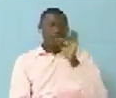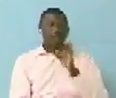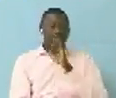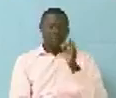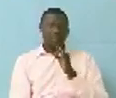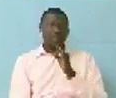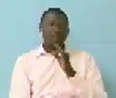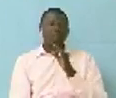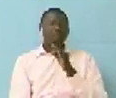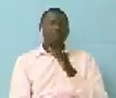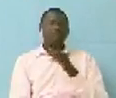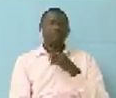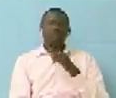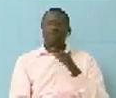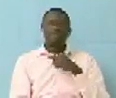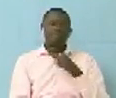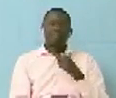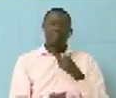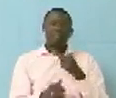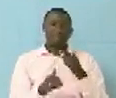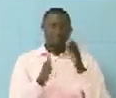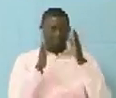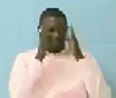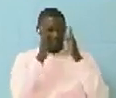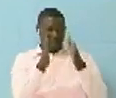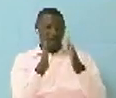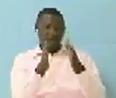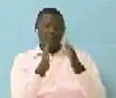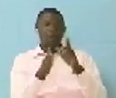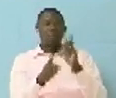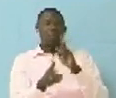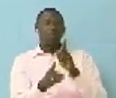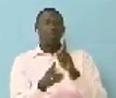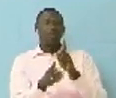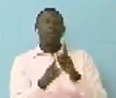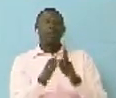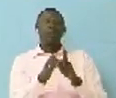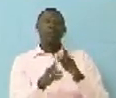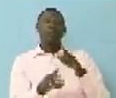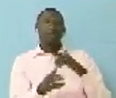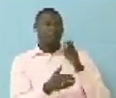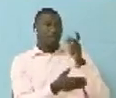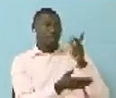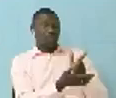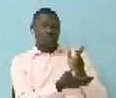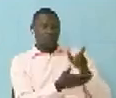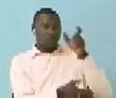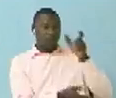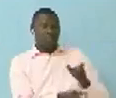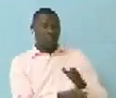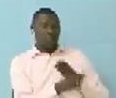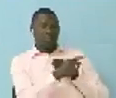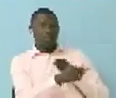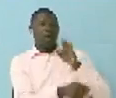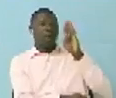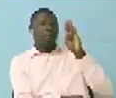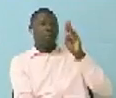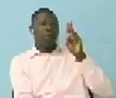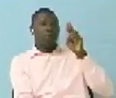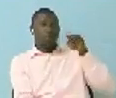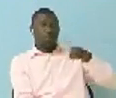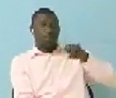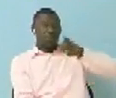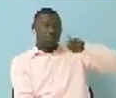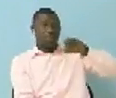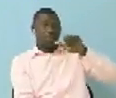very specific. What the witness and what Bunya had said, counsel asked you